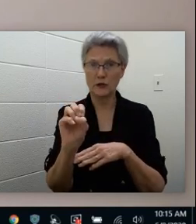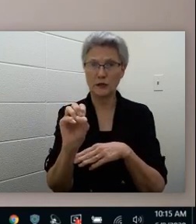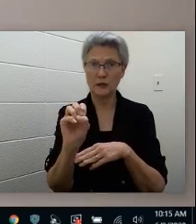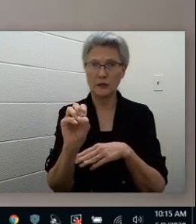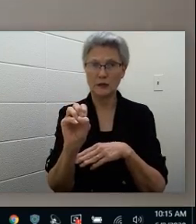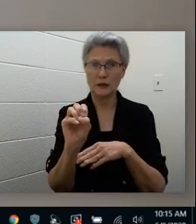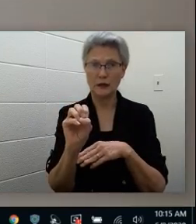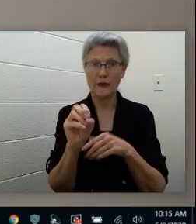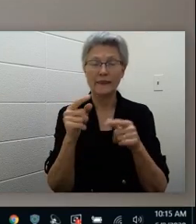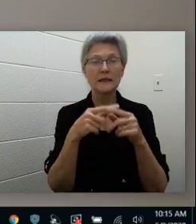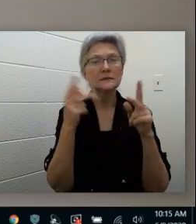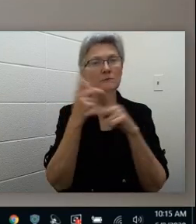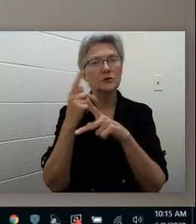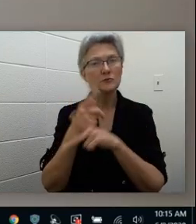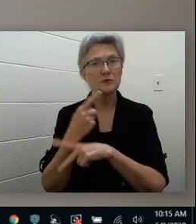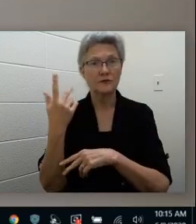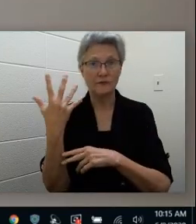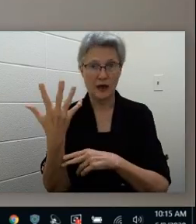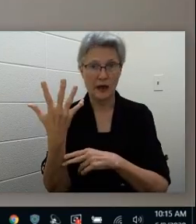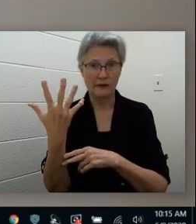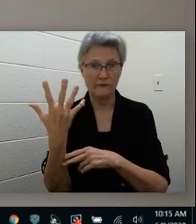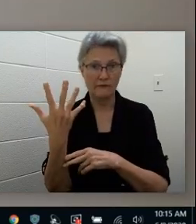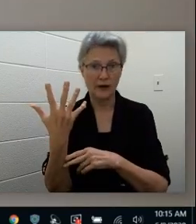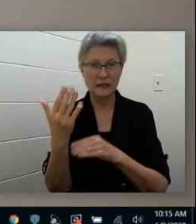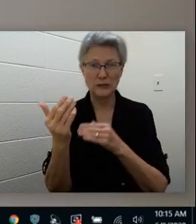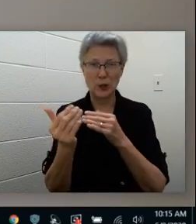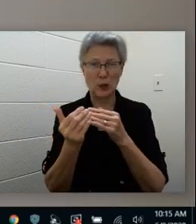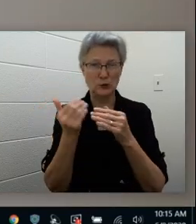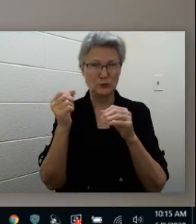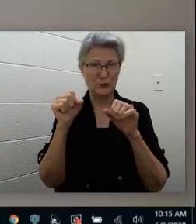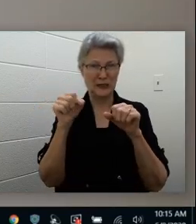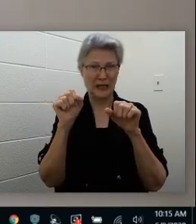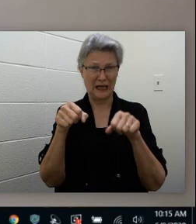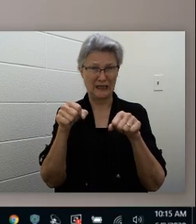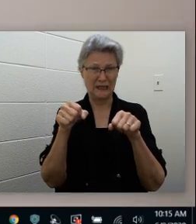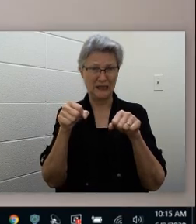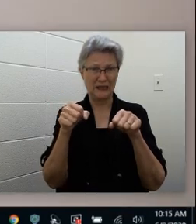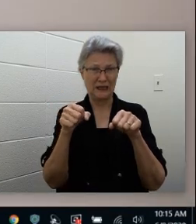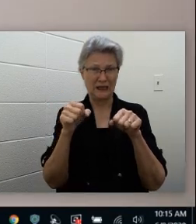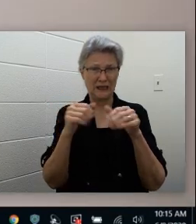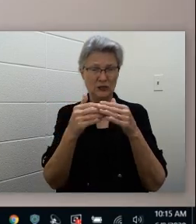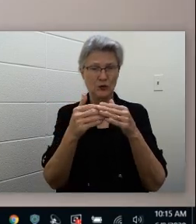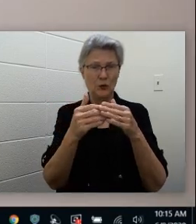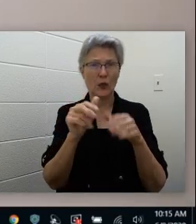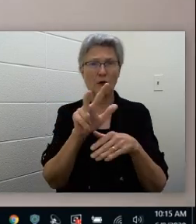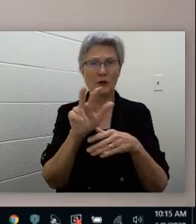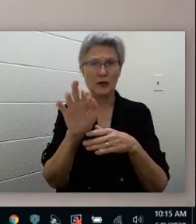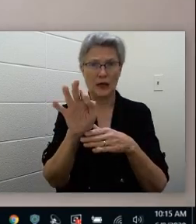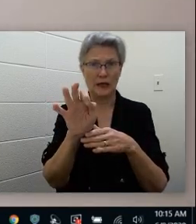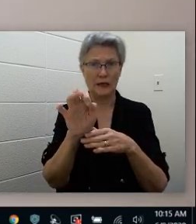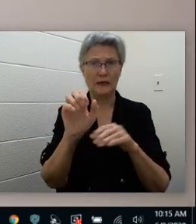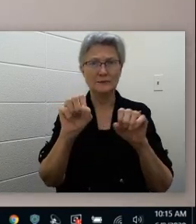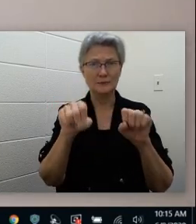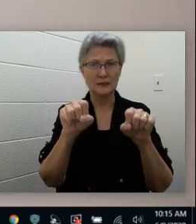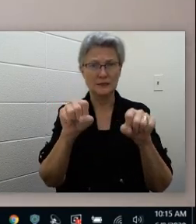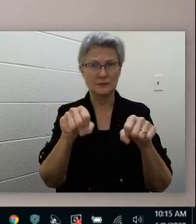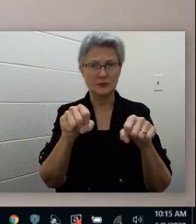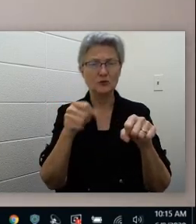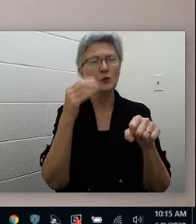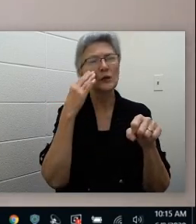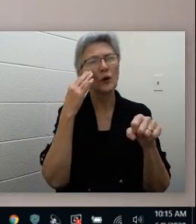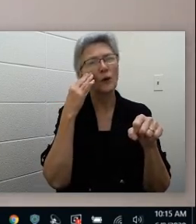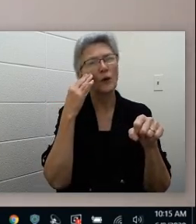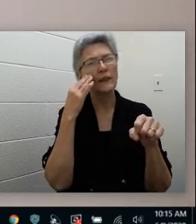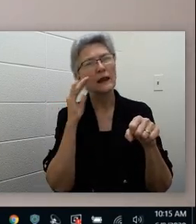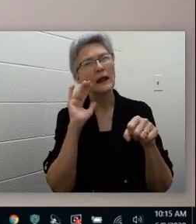40. These multiples of 5 are as close as we can get to 39 as possible. So we know